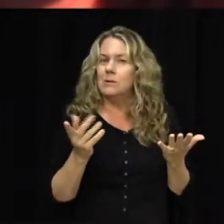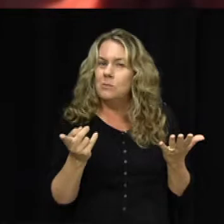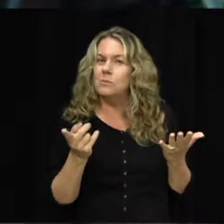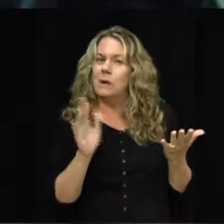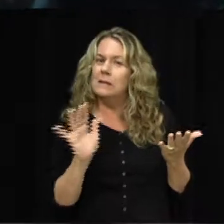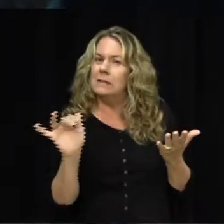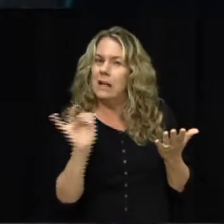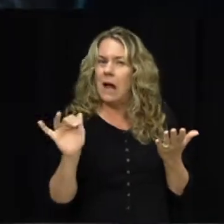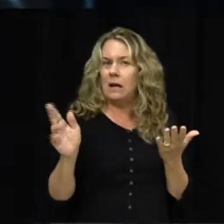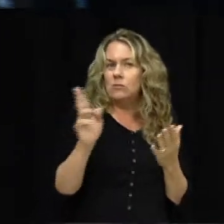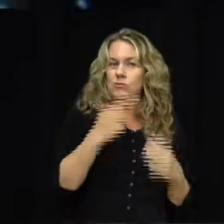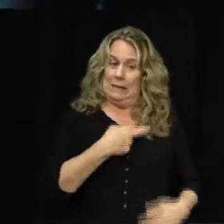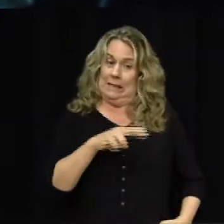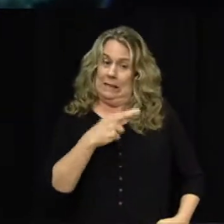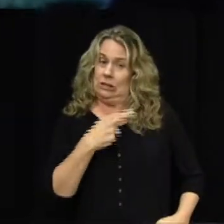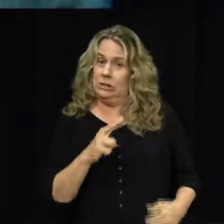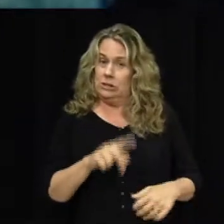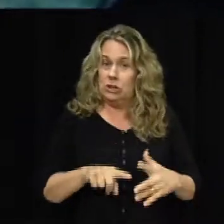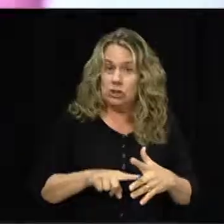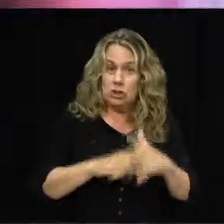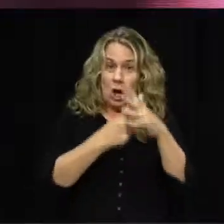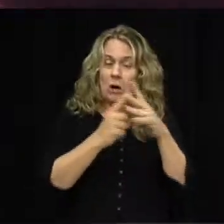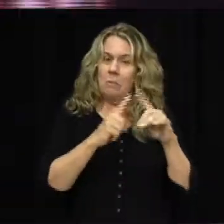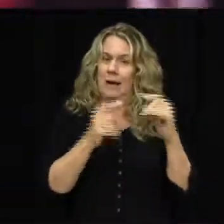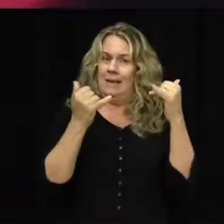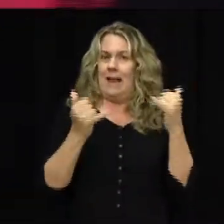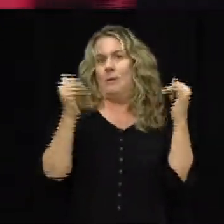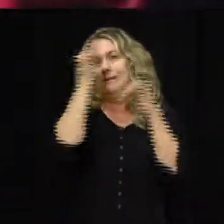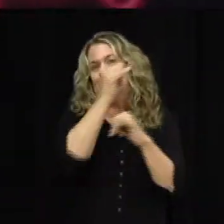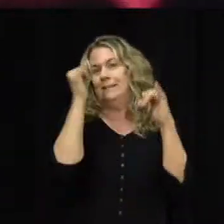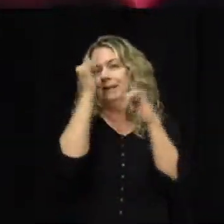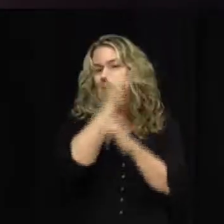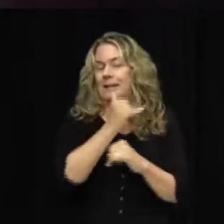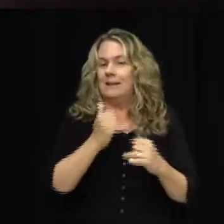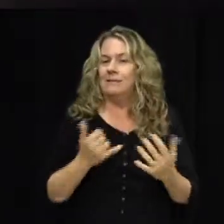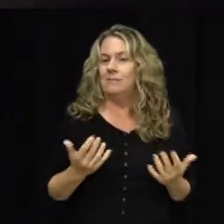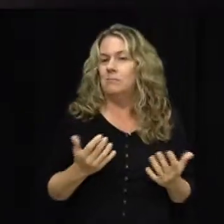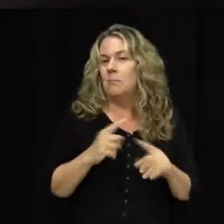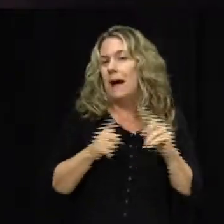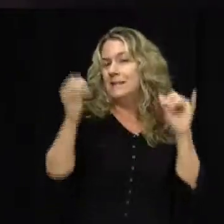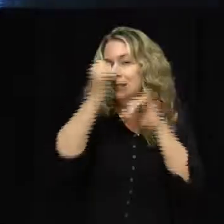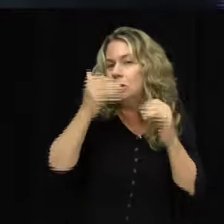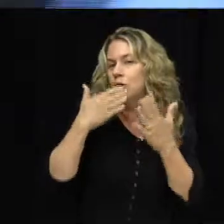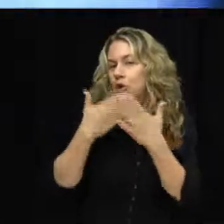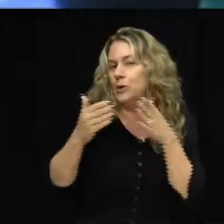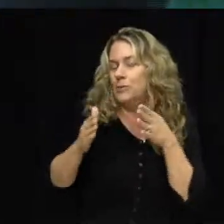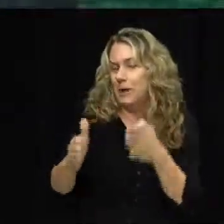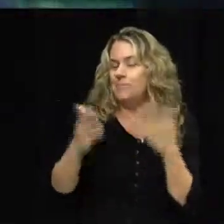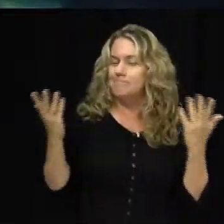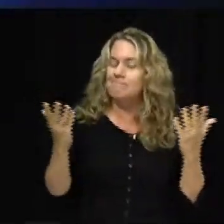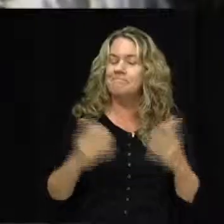It was somewhat holy to begin with, and now it's just become silly, but silly in a good way.